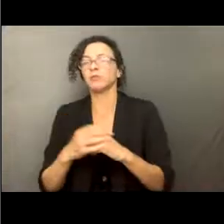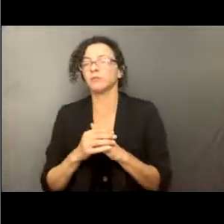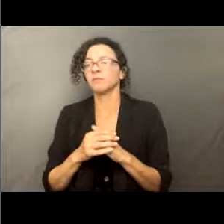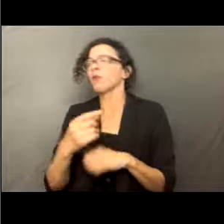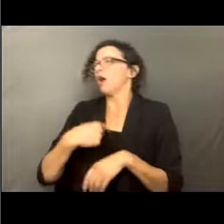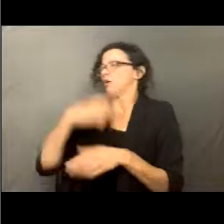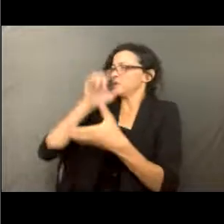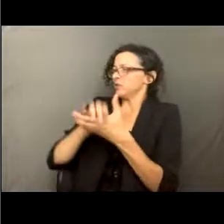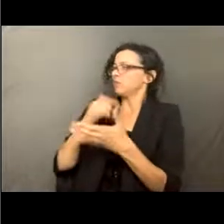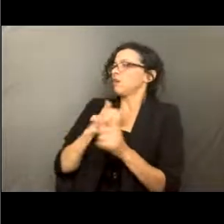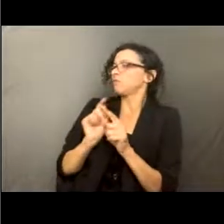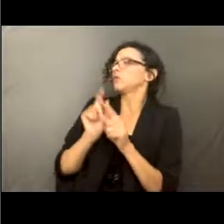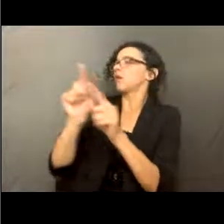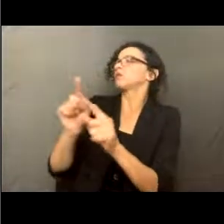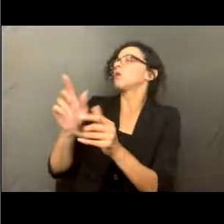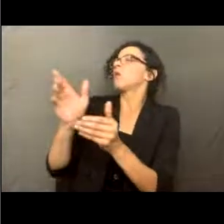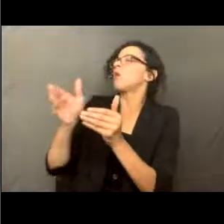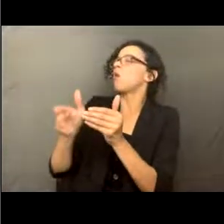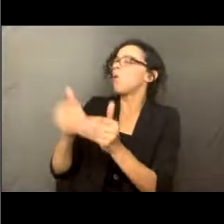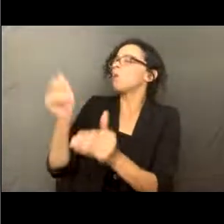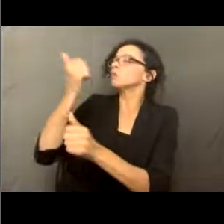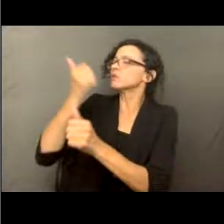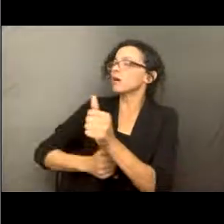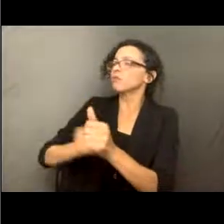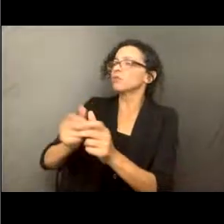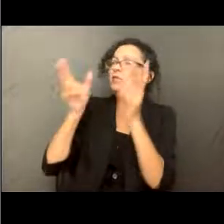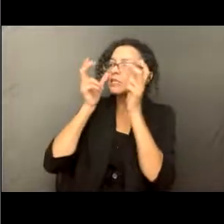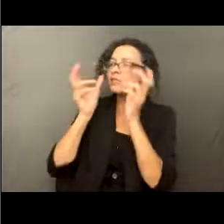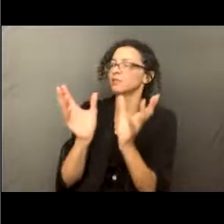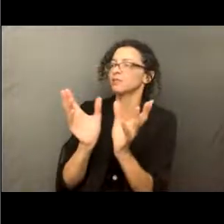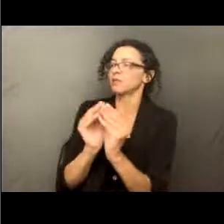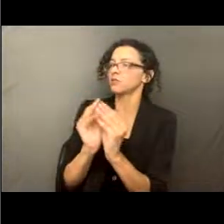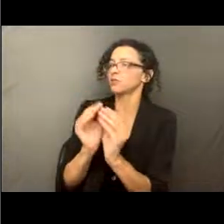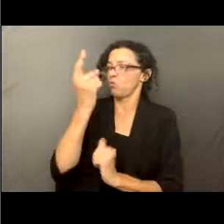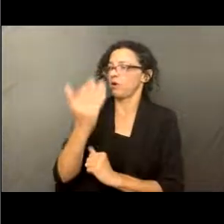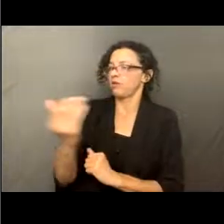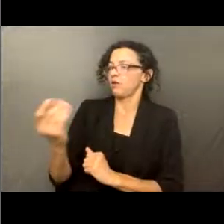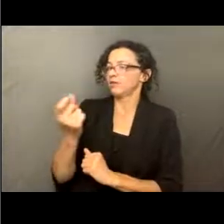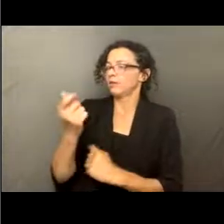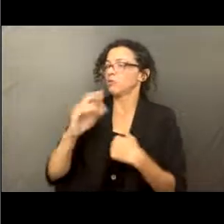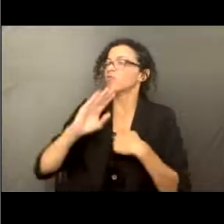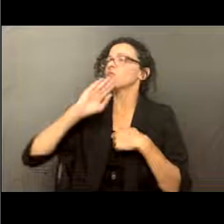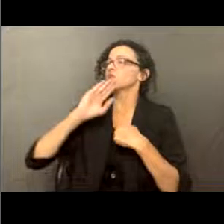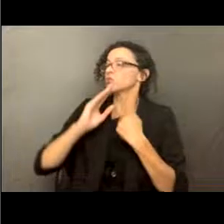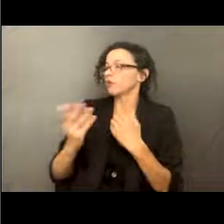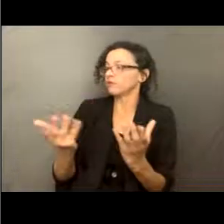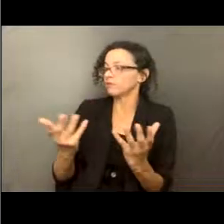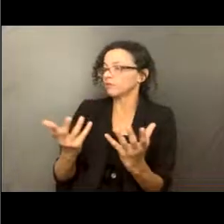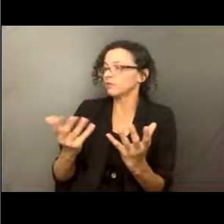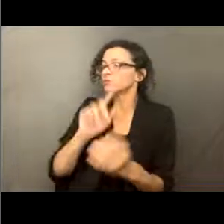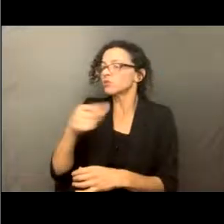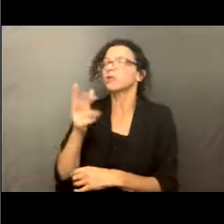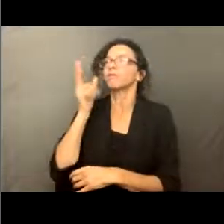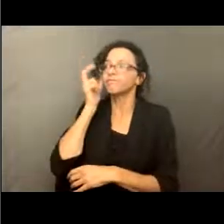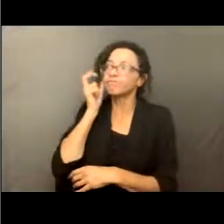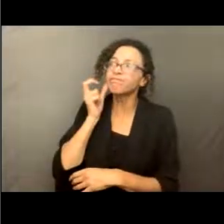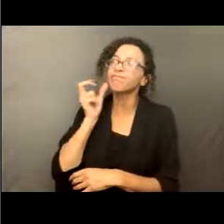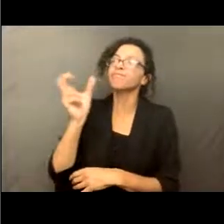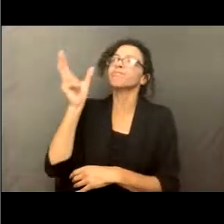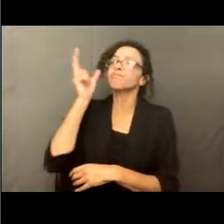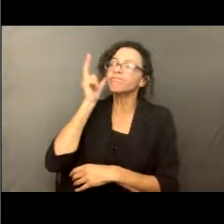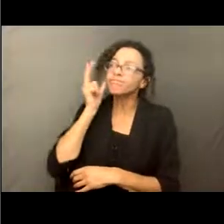missed one or two at most. And the one thing that was a little frustrating was that it was just listening and there really wasn't